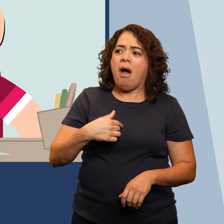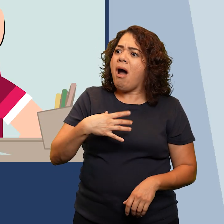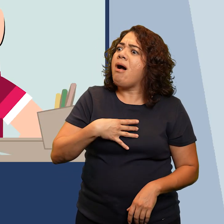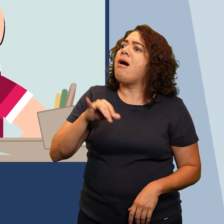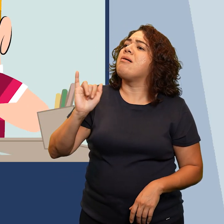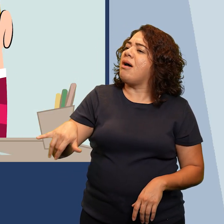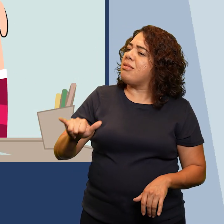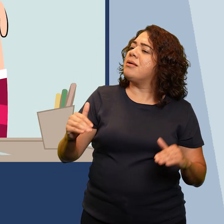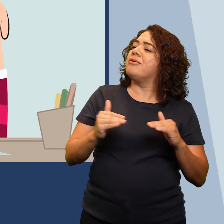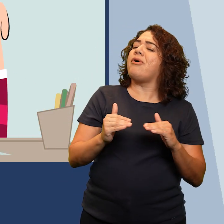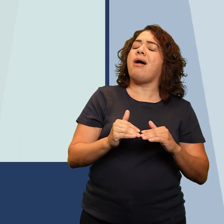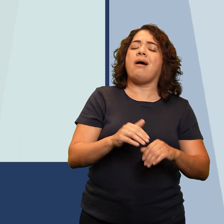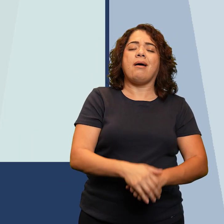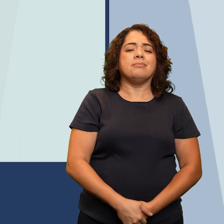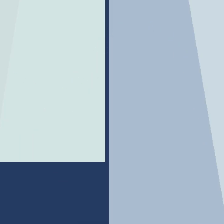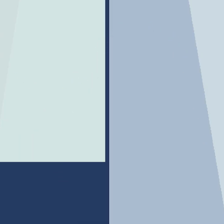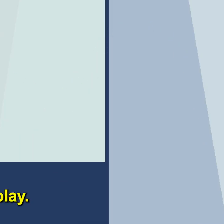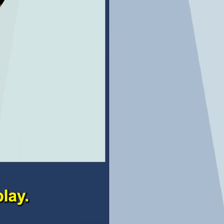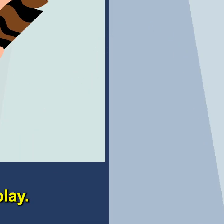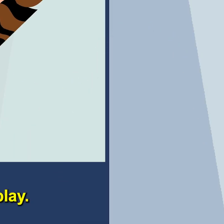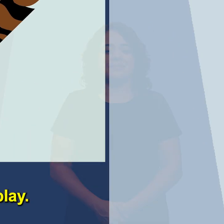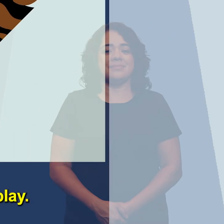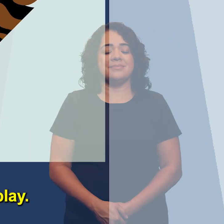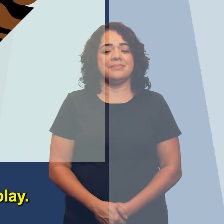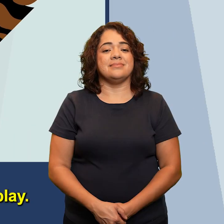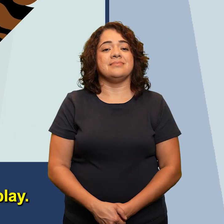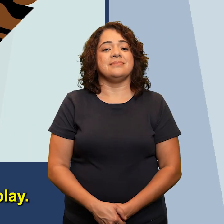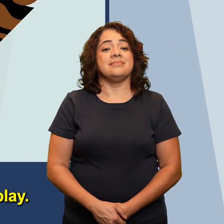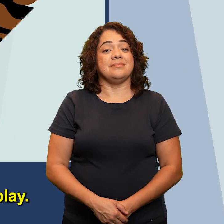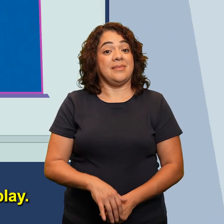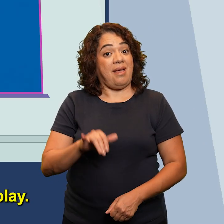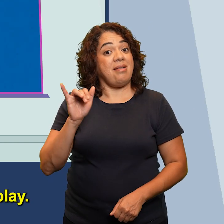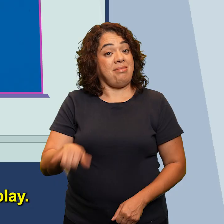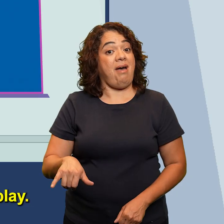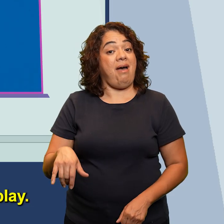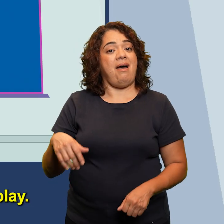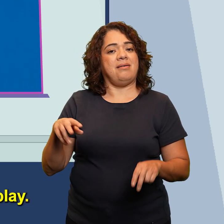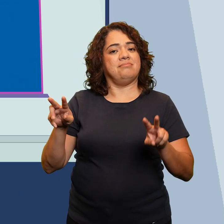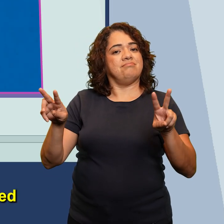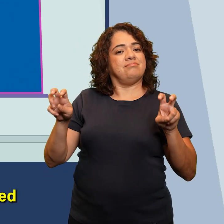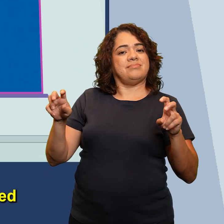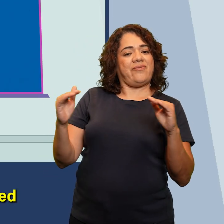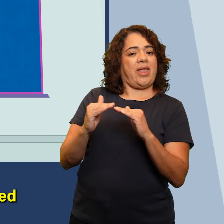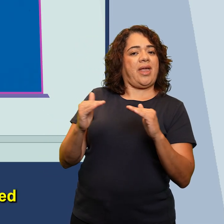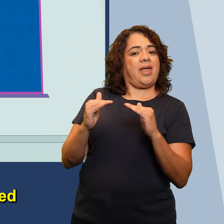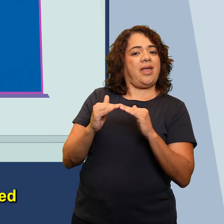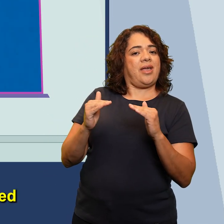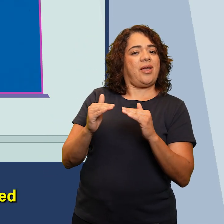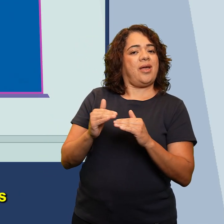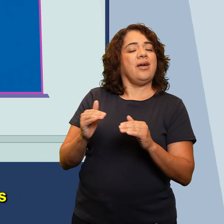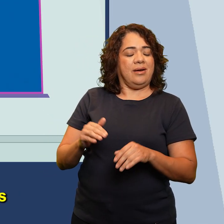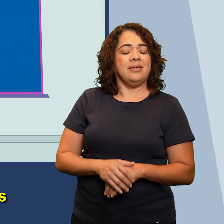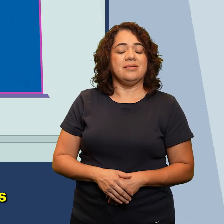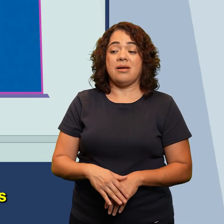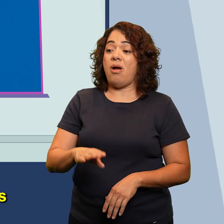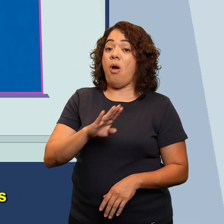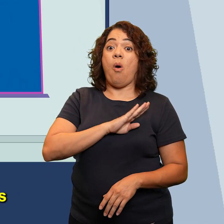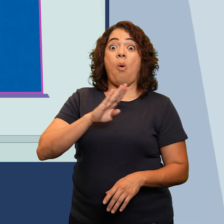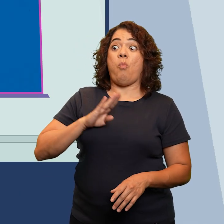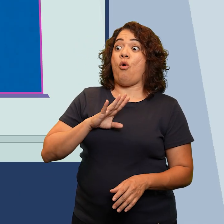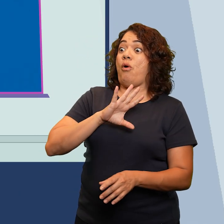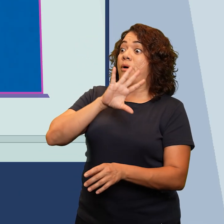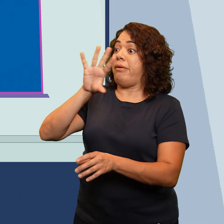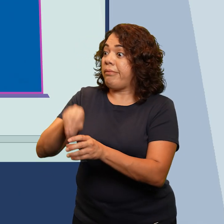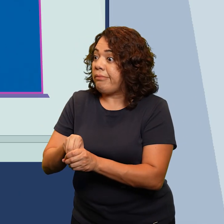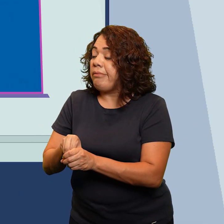I like that. It's fair play. This is what I like to call fair play. If board members are allowed to interfere with